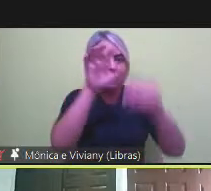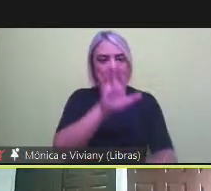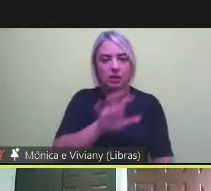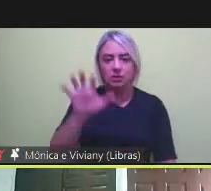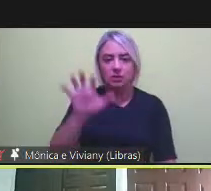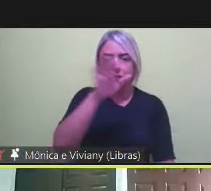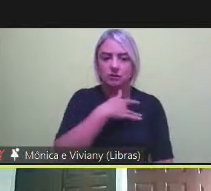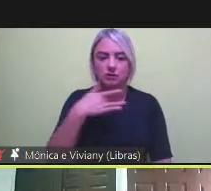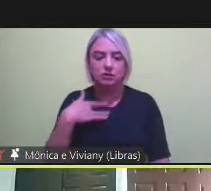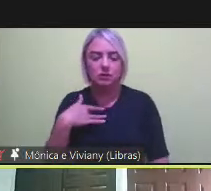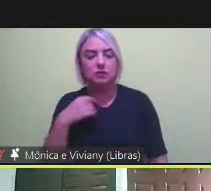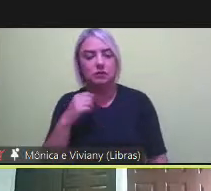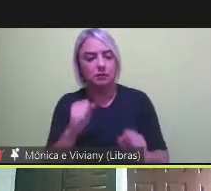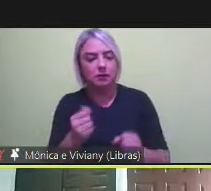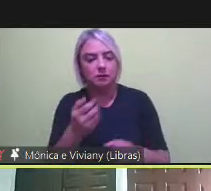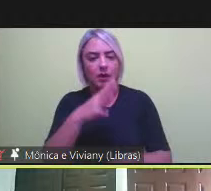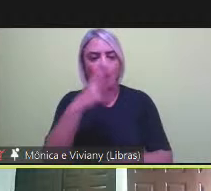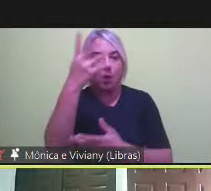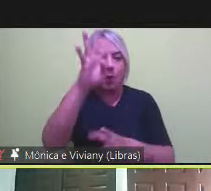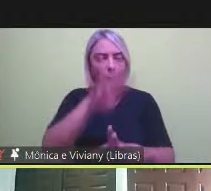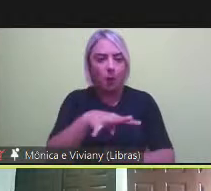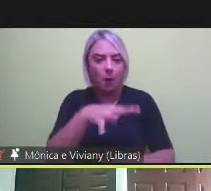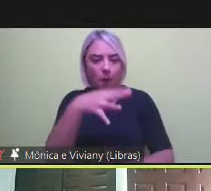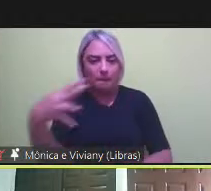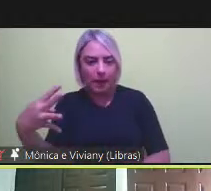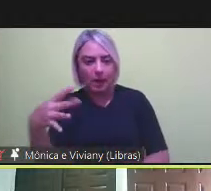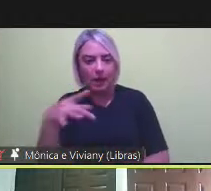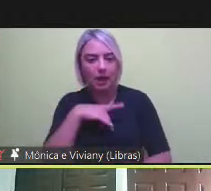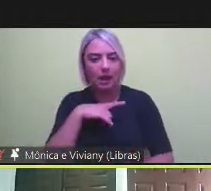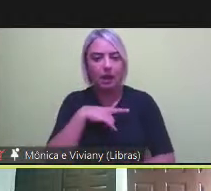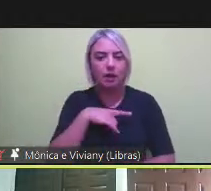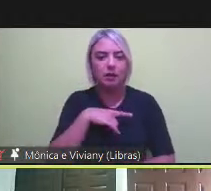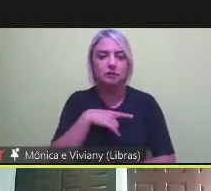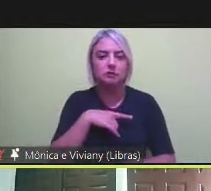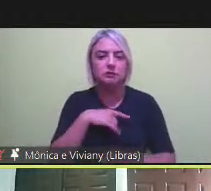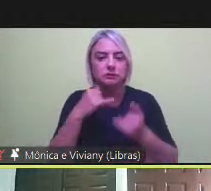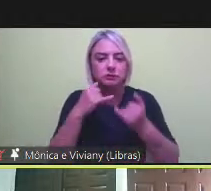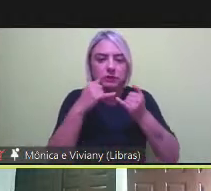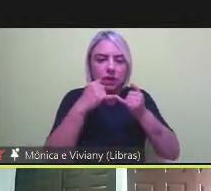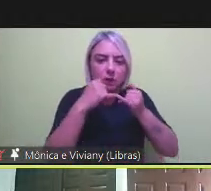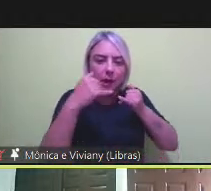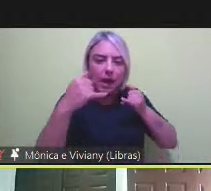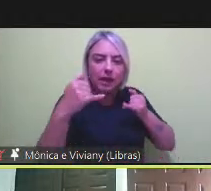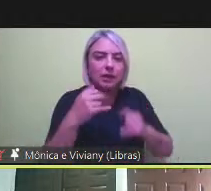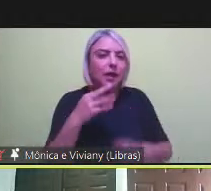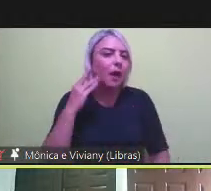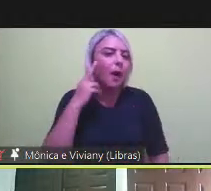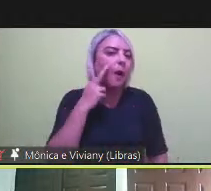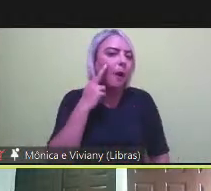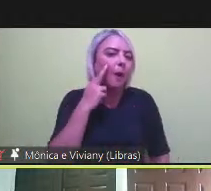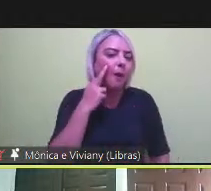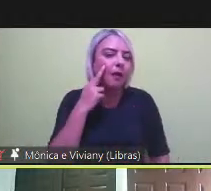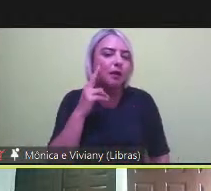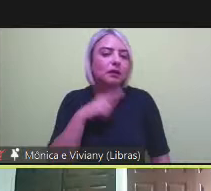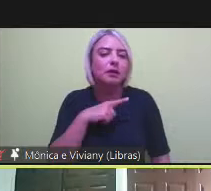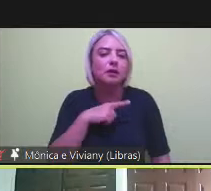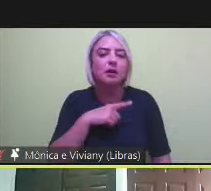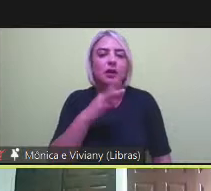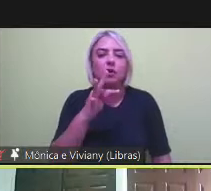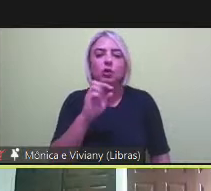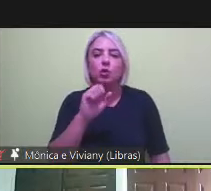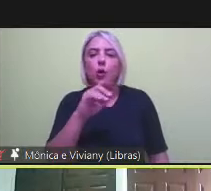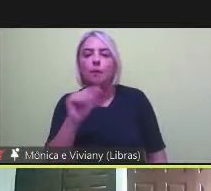in pink on the graph. Tobago, which is a smaller island, is